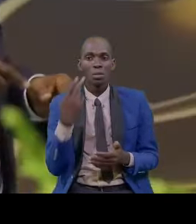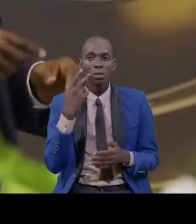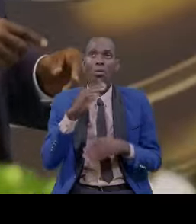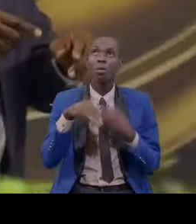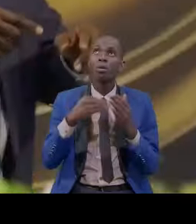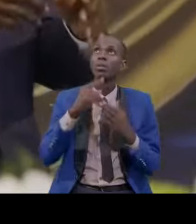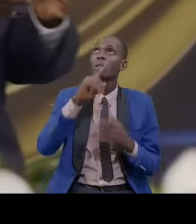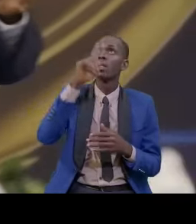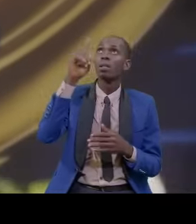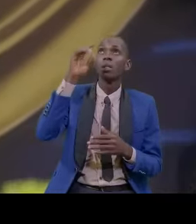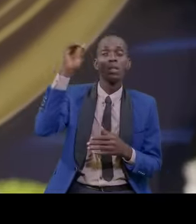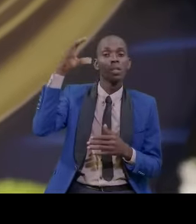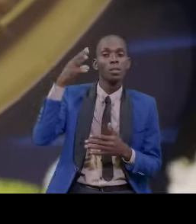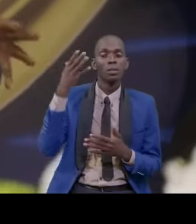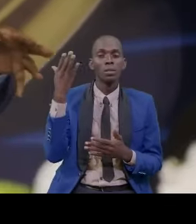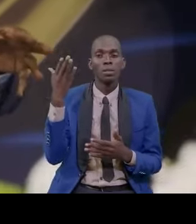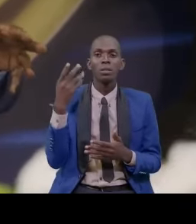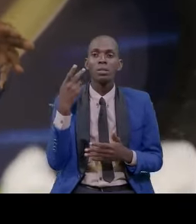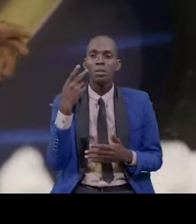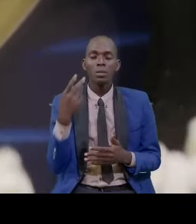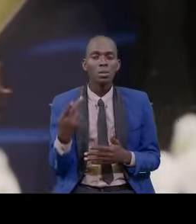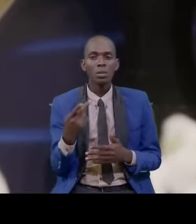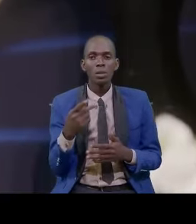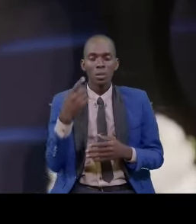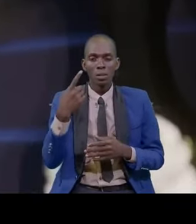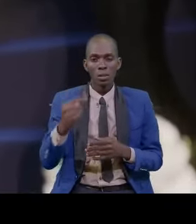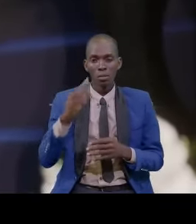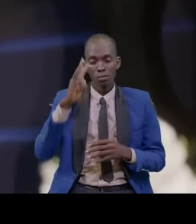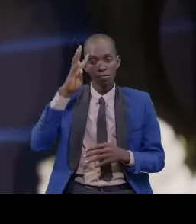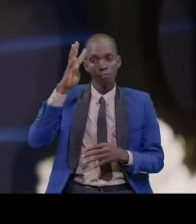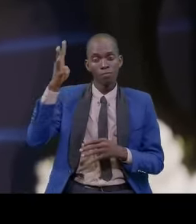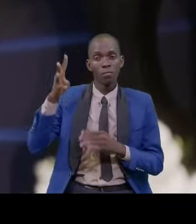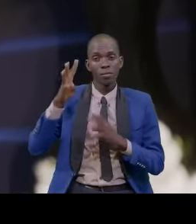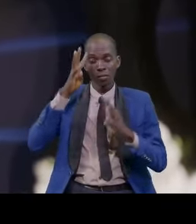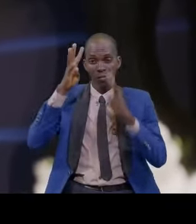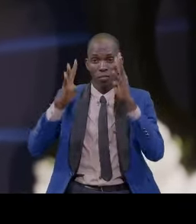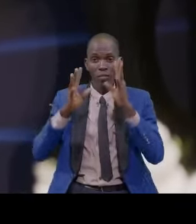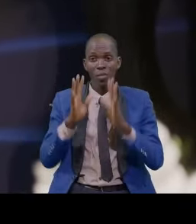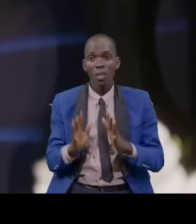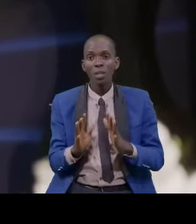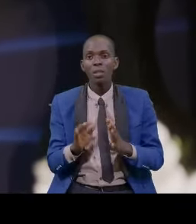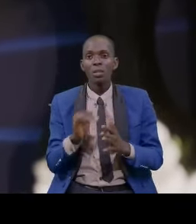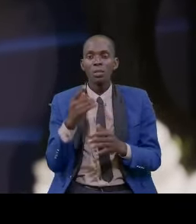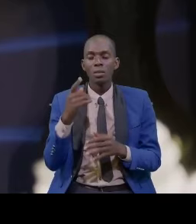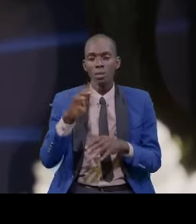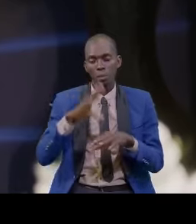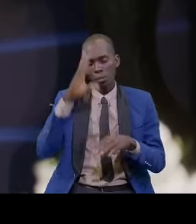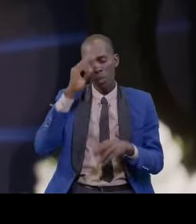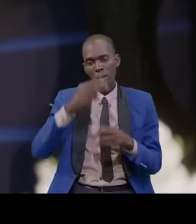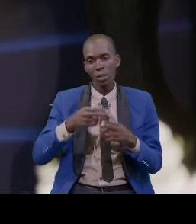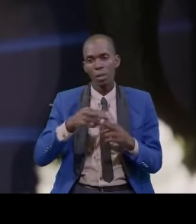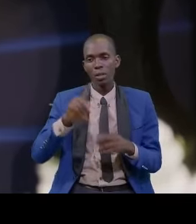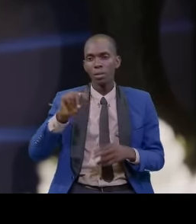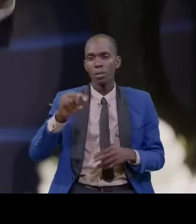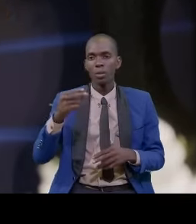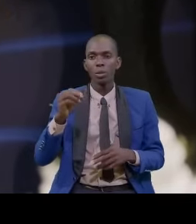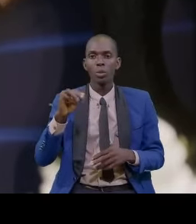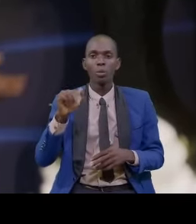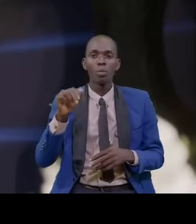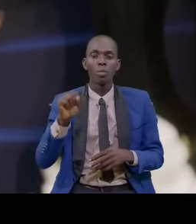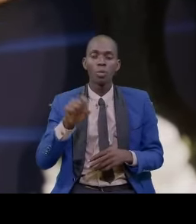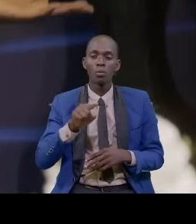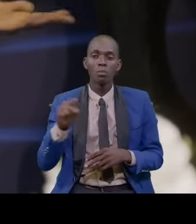these lights, the inventor, originator, Thomas Edison, he once said, you know,